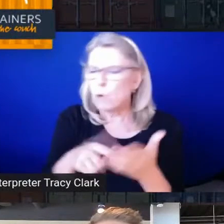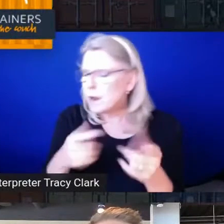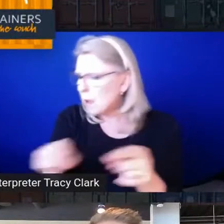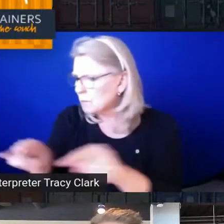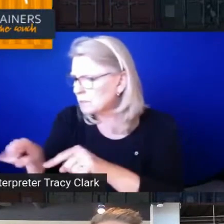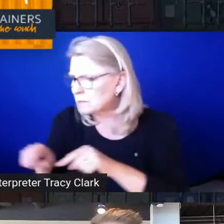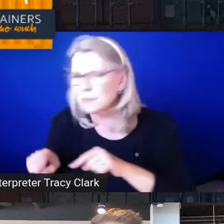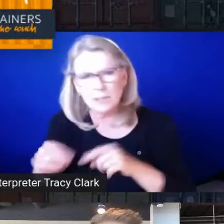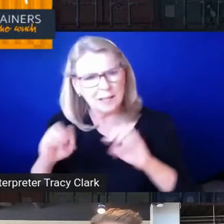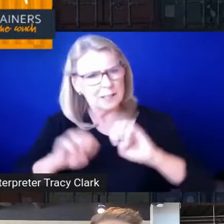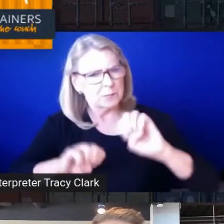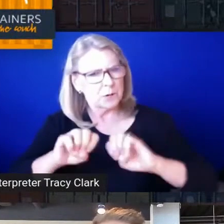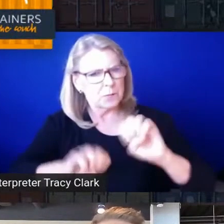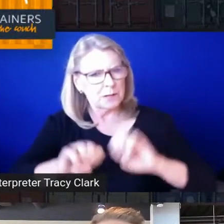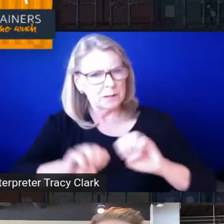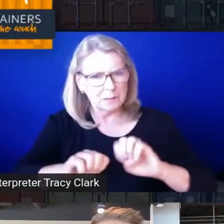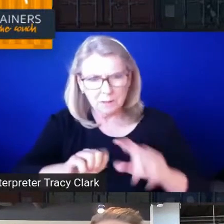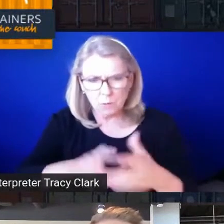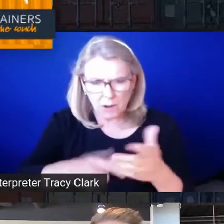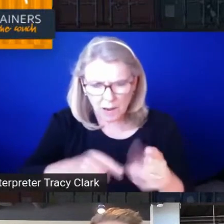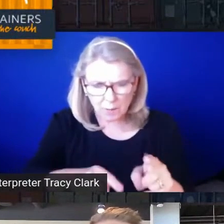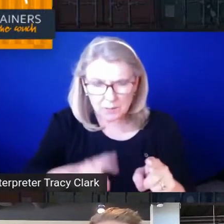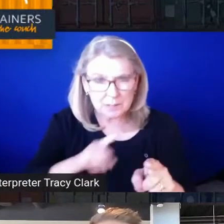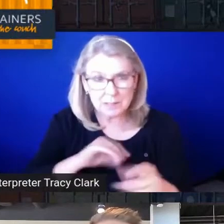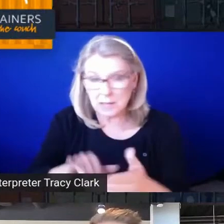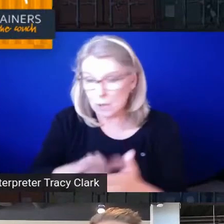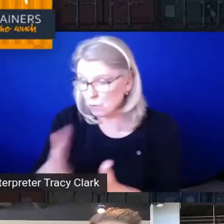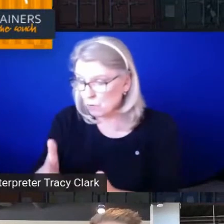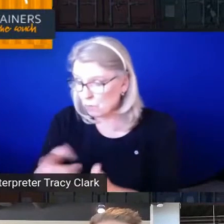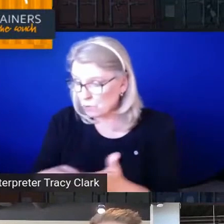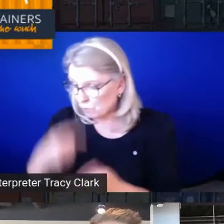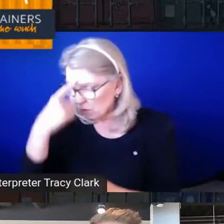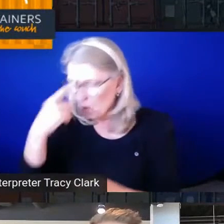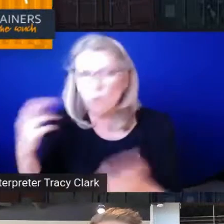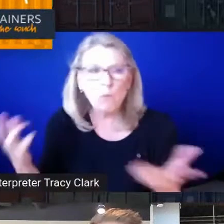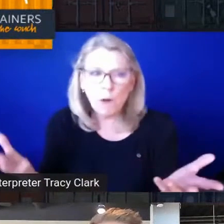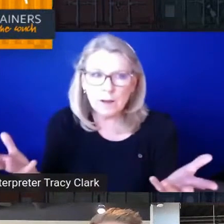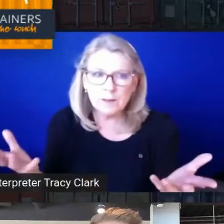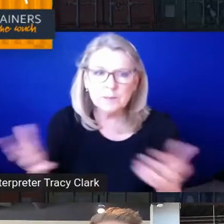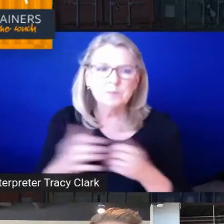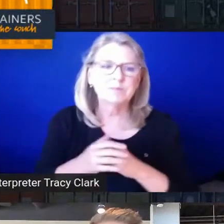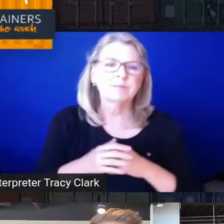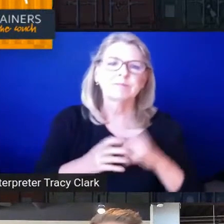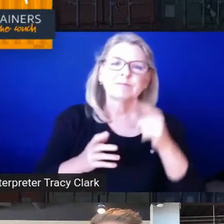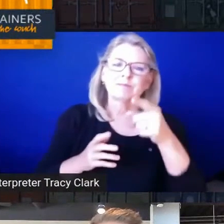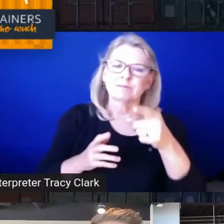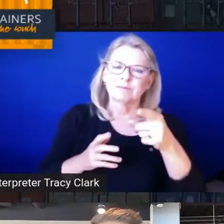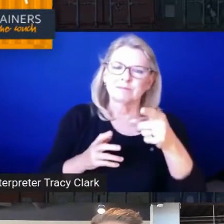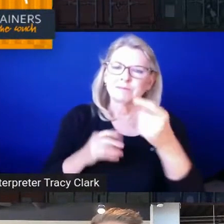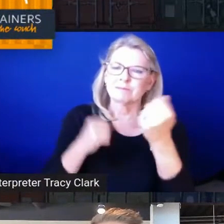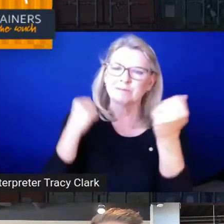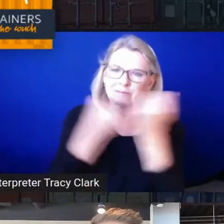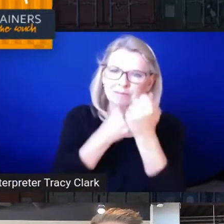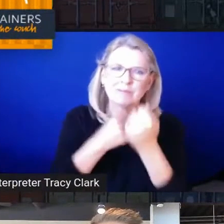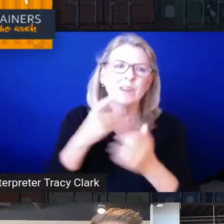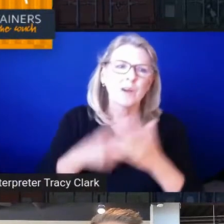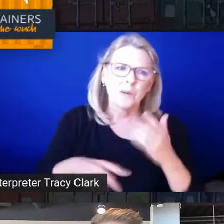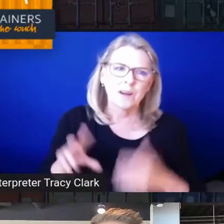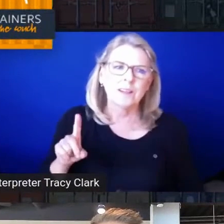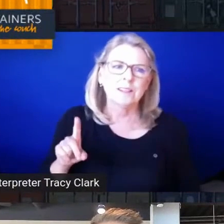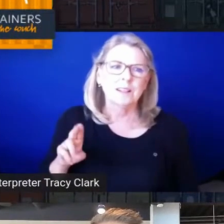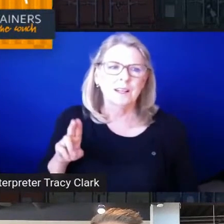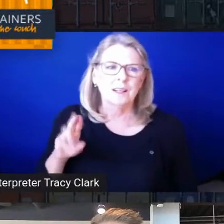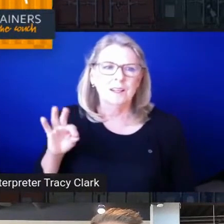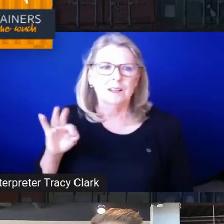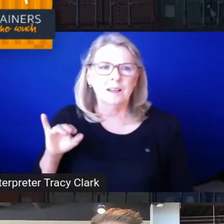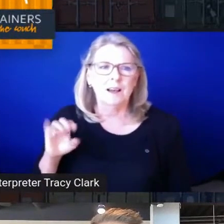have defined. And just to riff off of what Duff is saying, because I agree entirely, like that's the first thing that came to mind, right? Like have